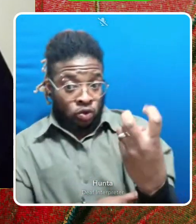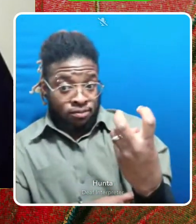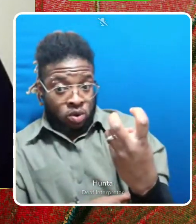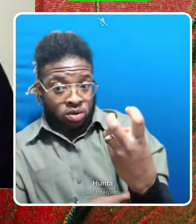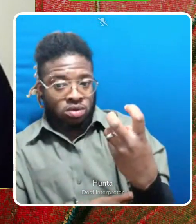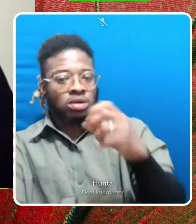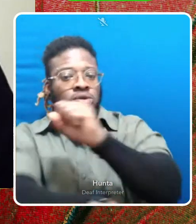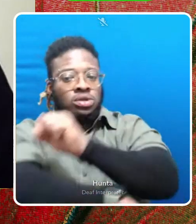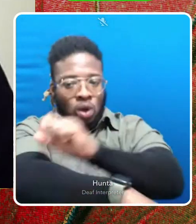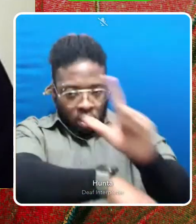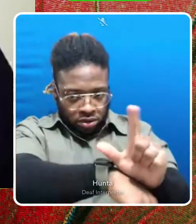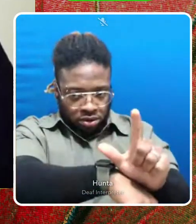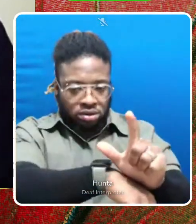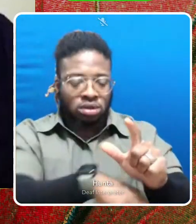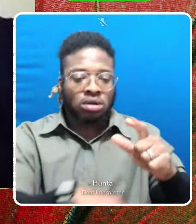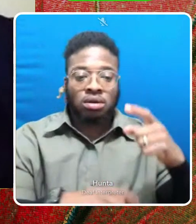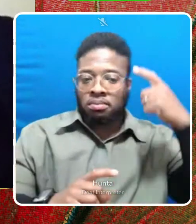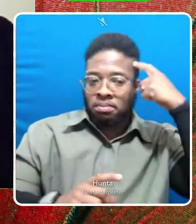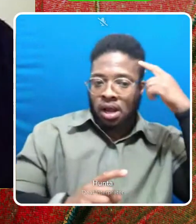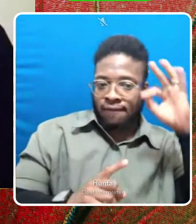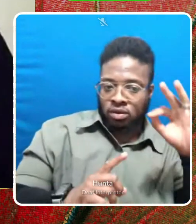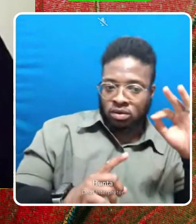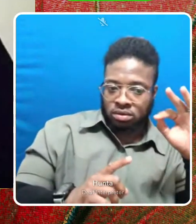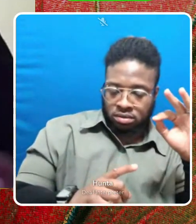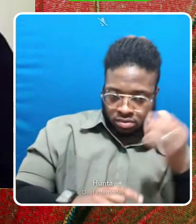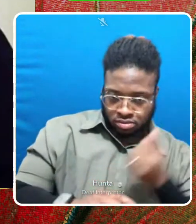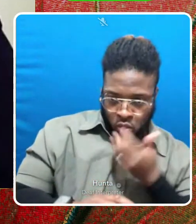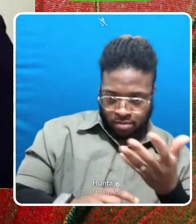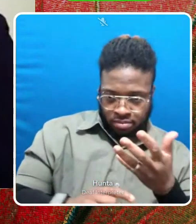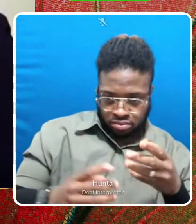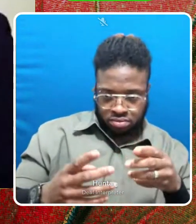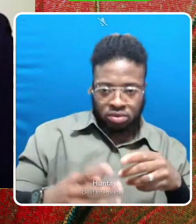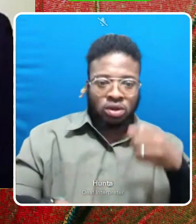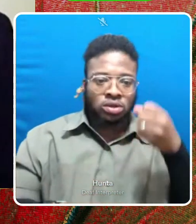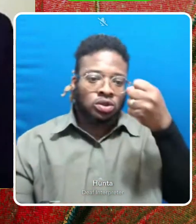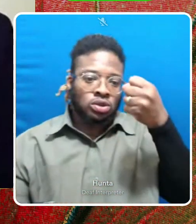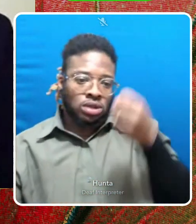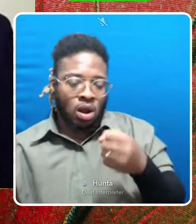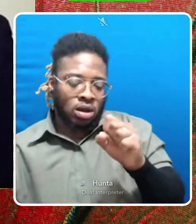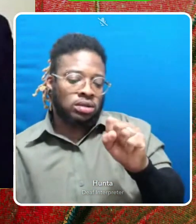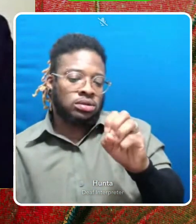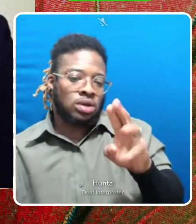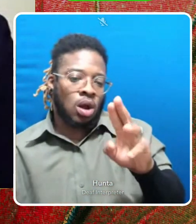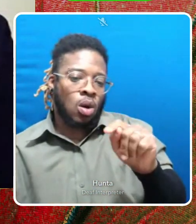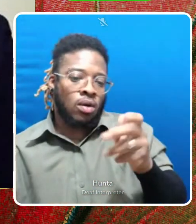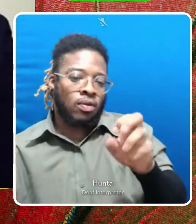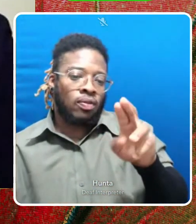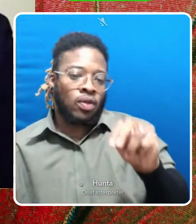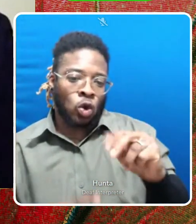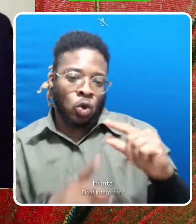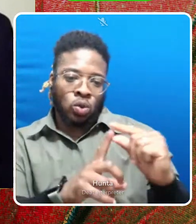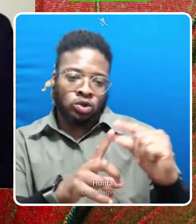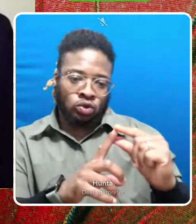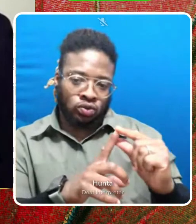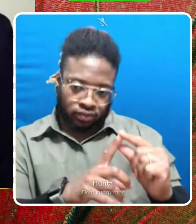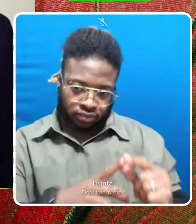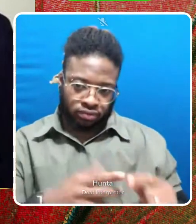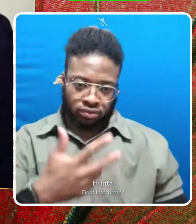Poetry, Southern Wind. Alright, cool. And I think Dumore has sent me